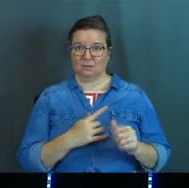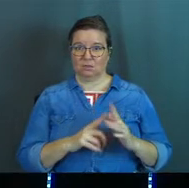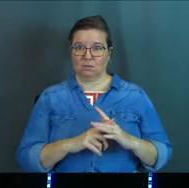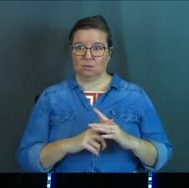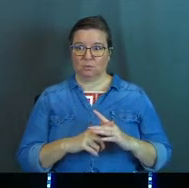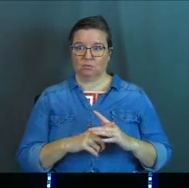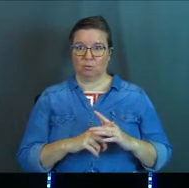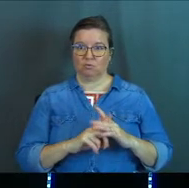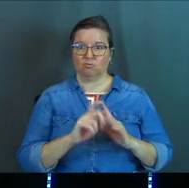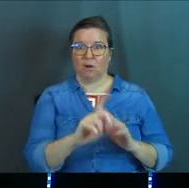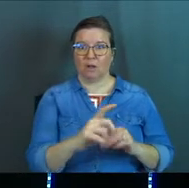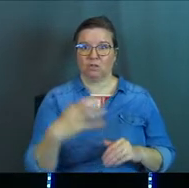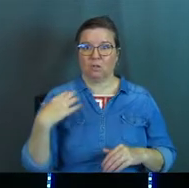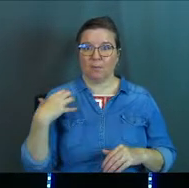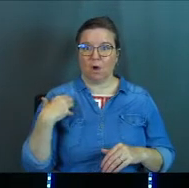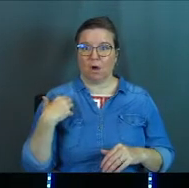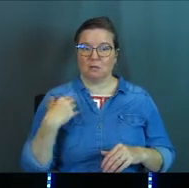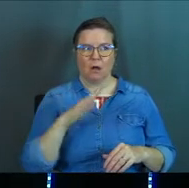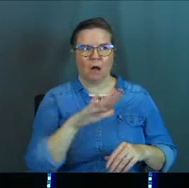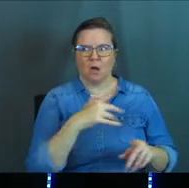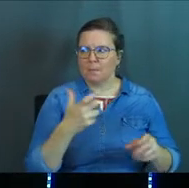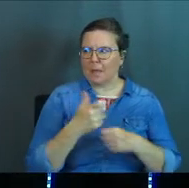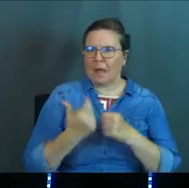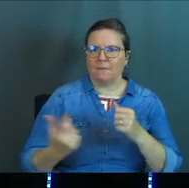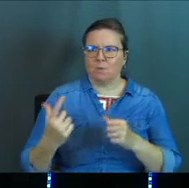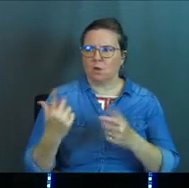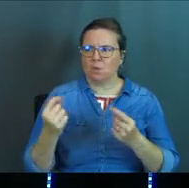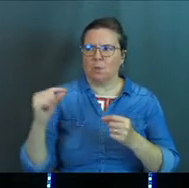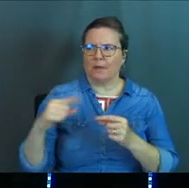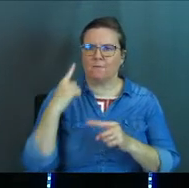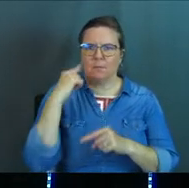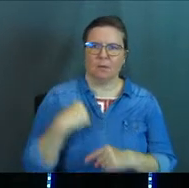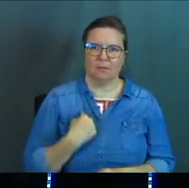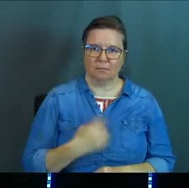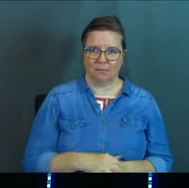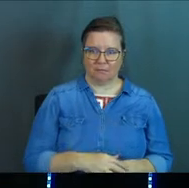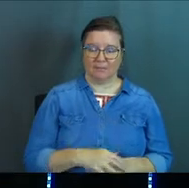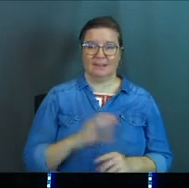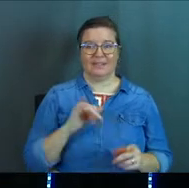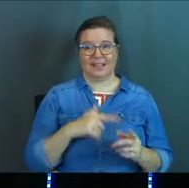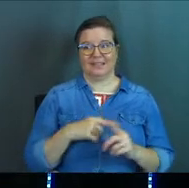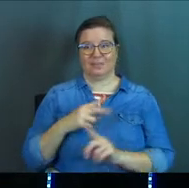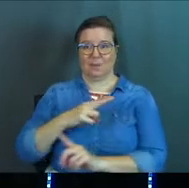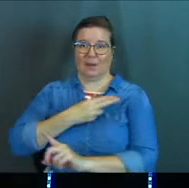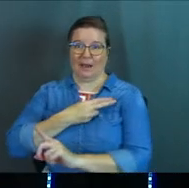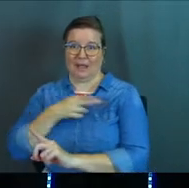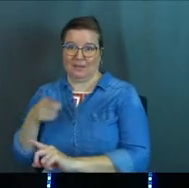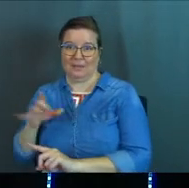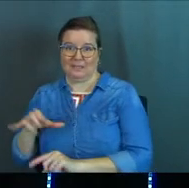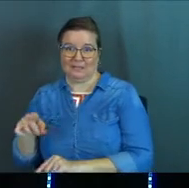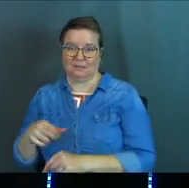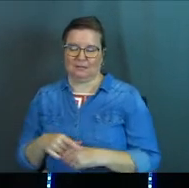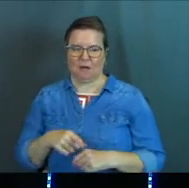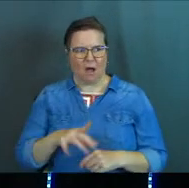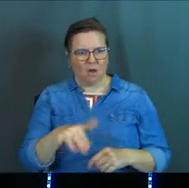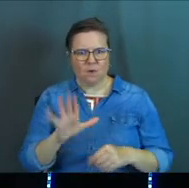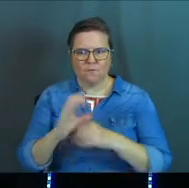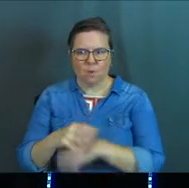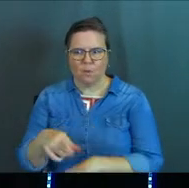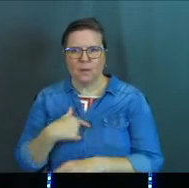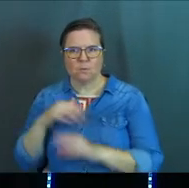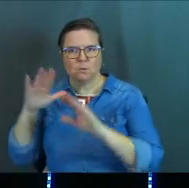boss and says, you got to make everybody? And that's what Haman did. You got to make